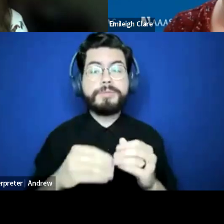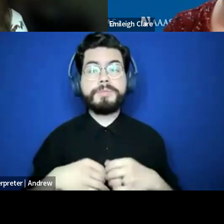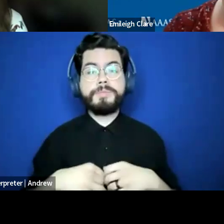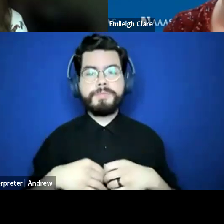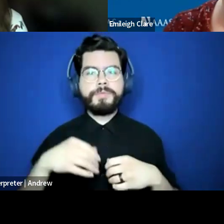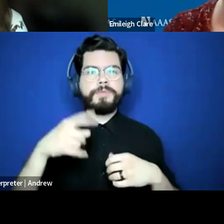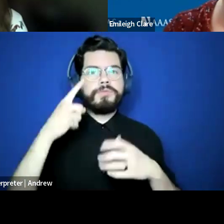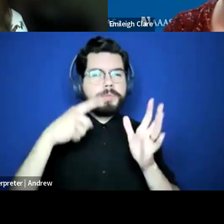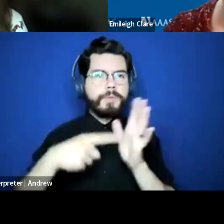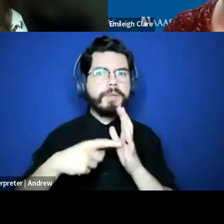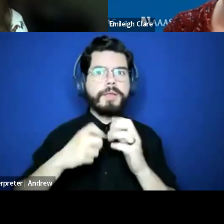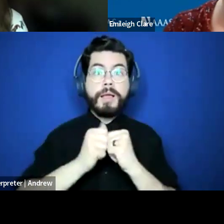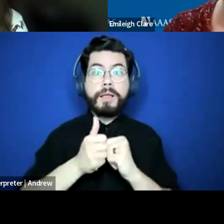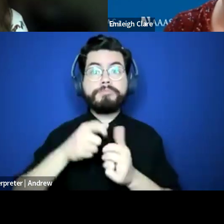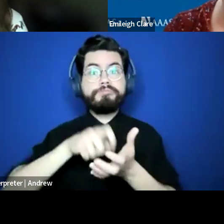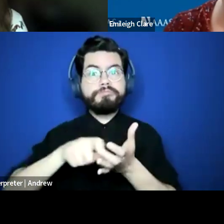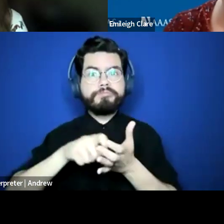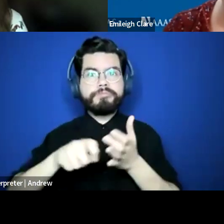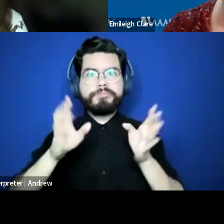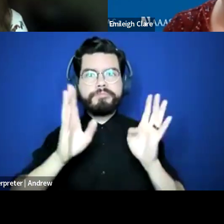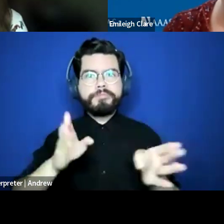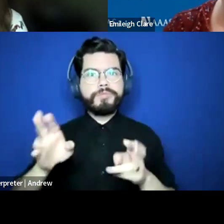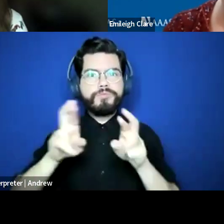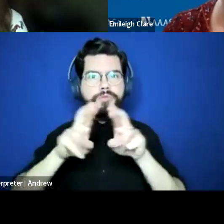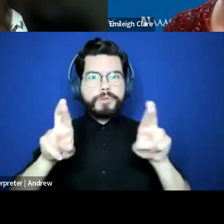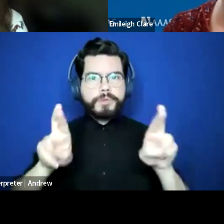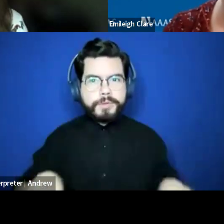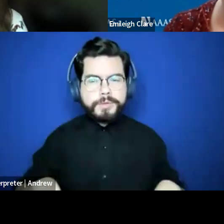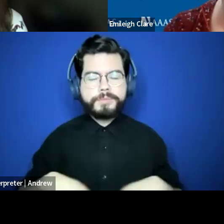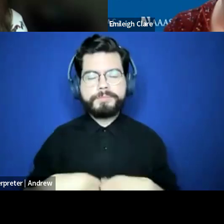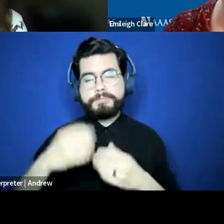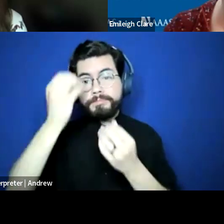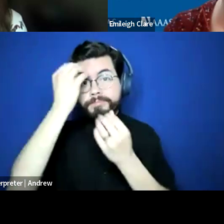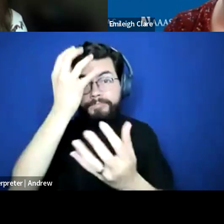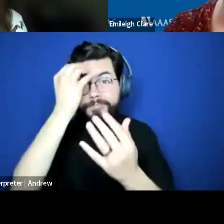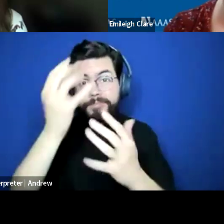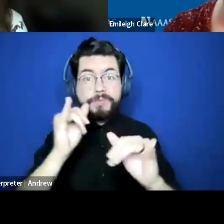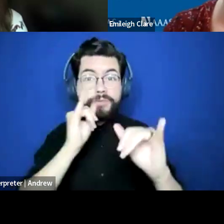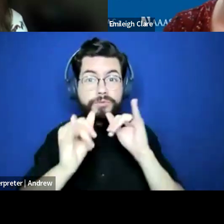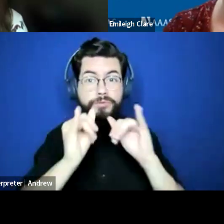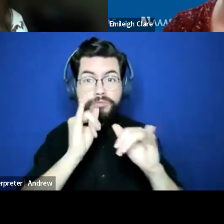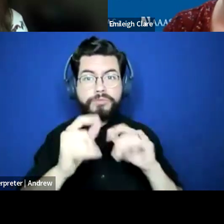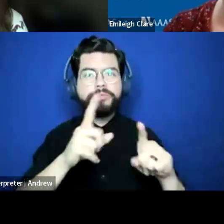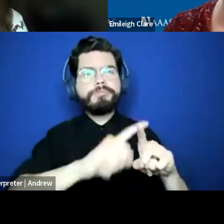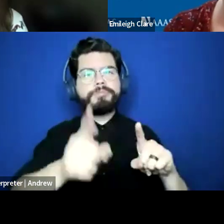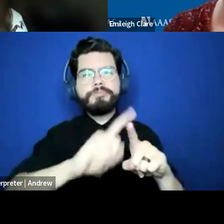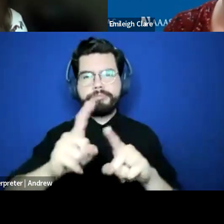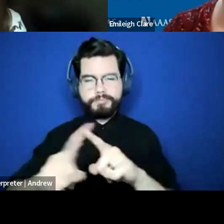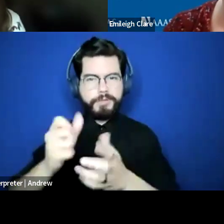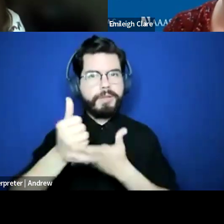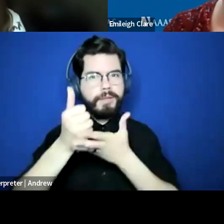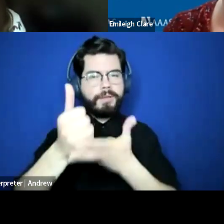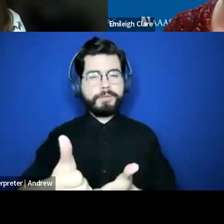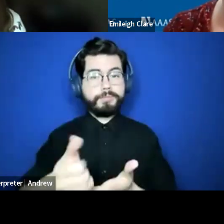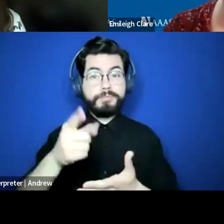to do an informational interview, different things like that can be helpful. And then if you do